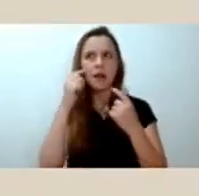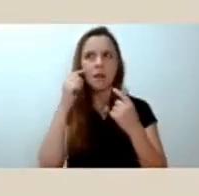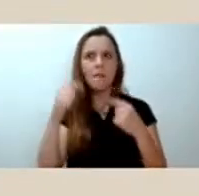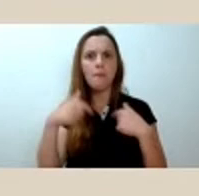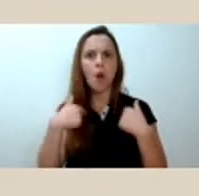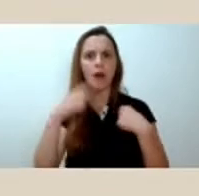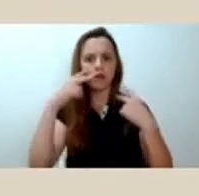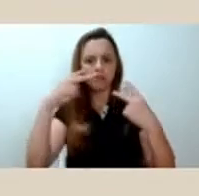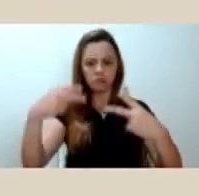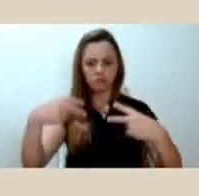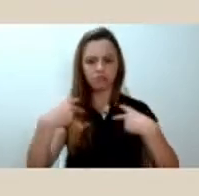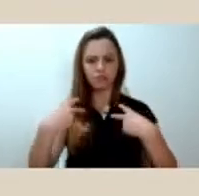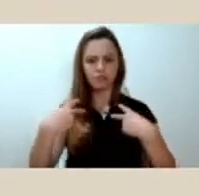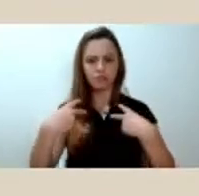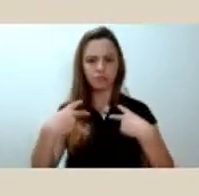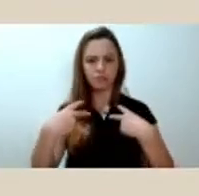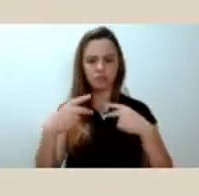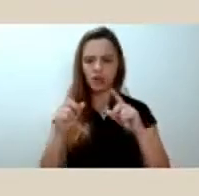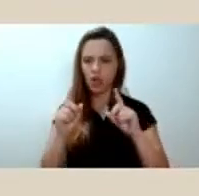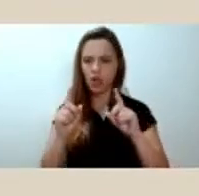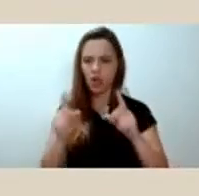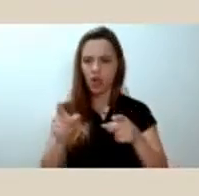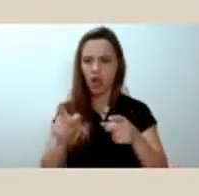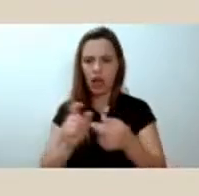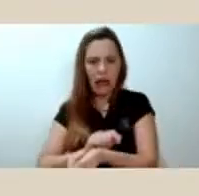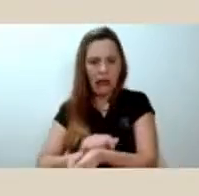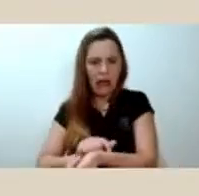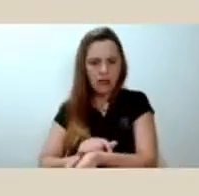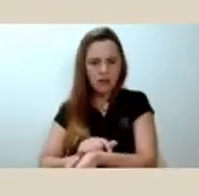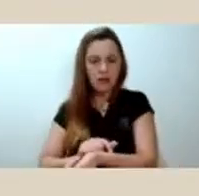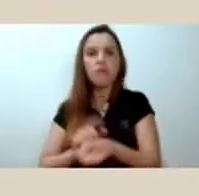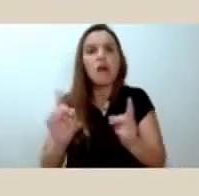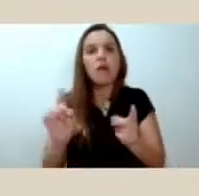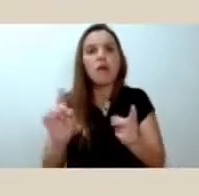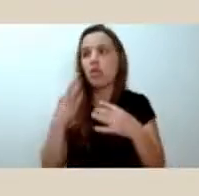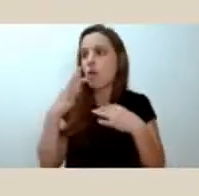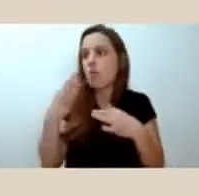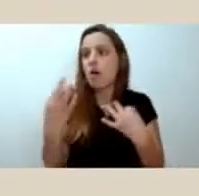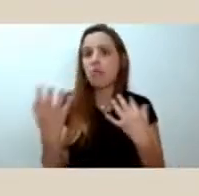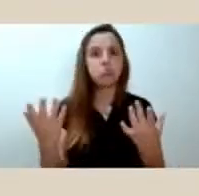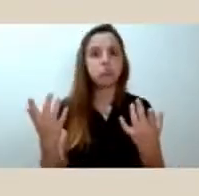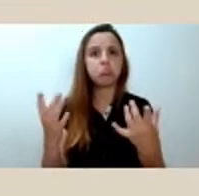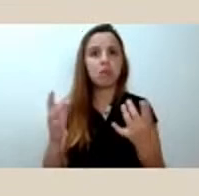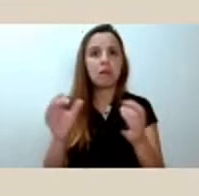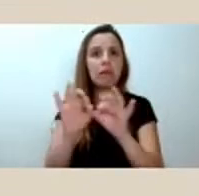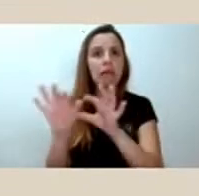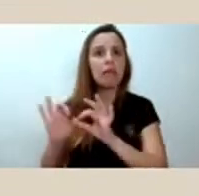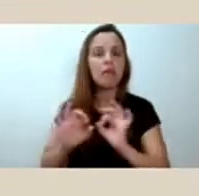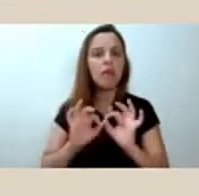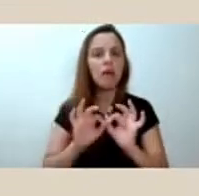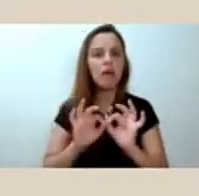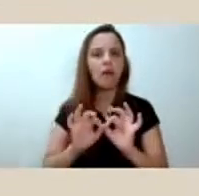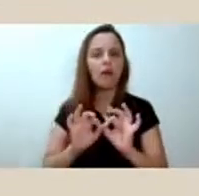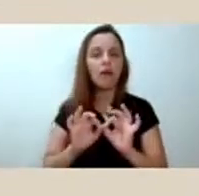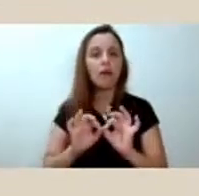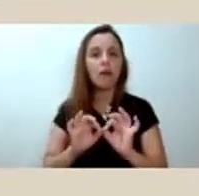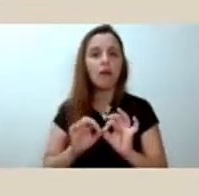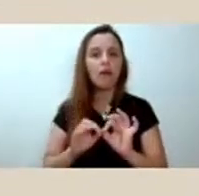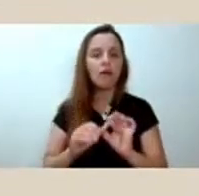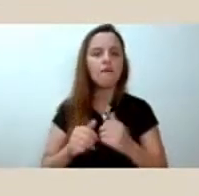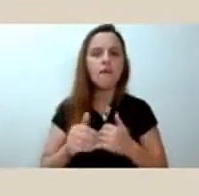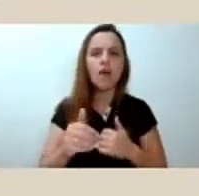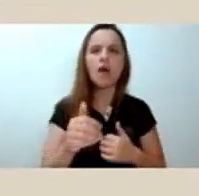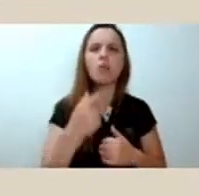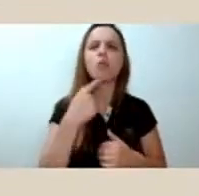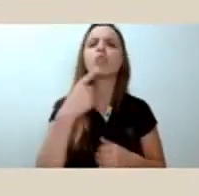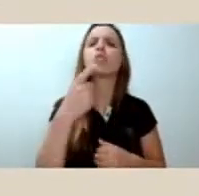doesn't question it. It's the standard. Yeah. And she will question, why does, that